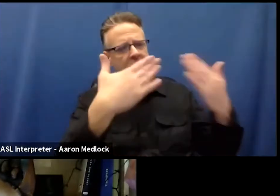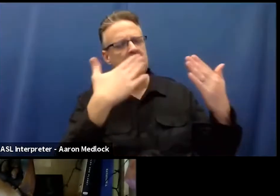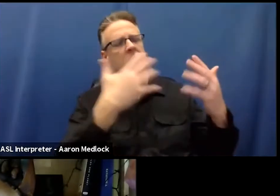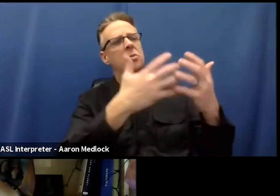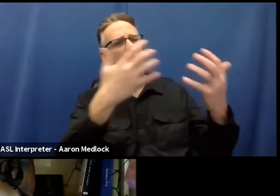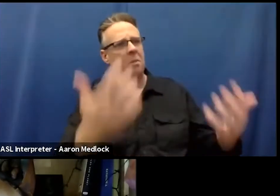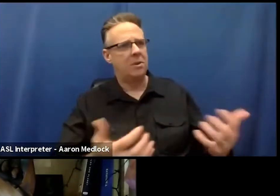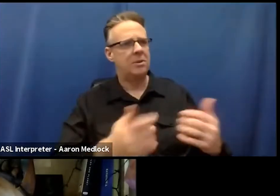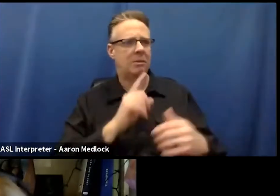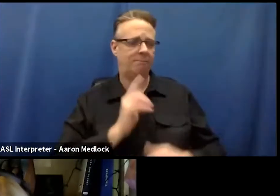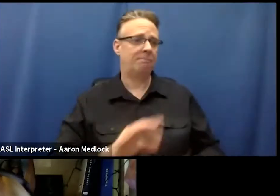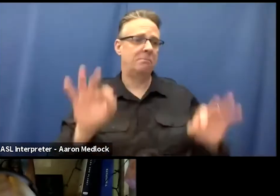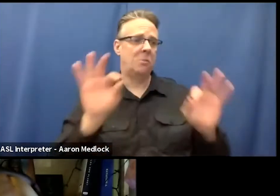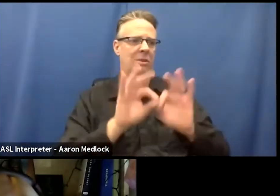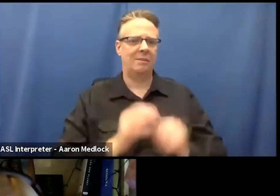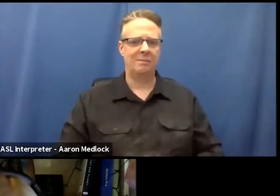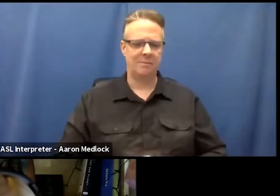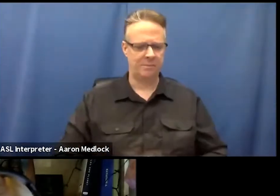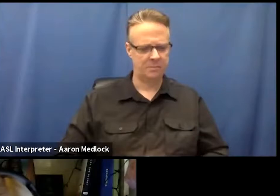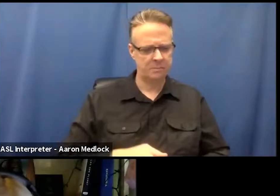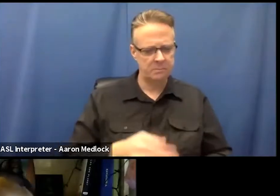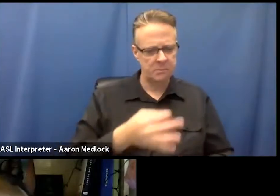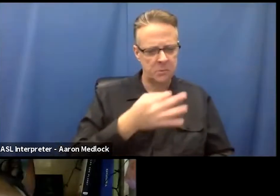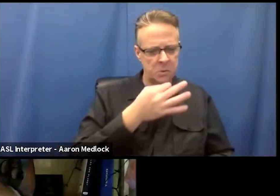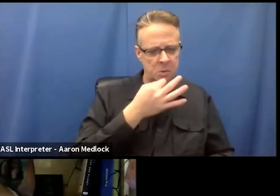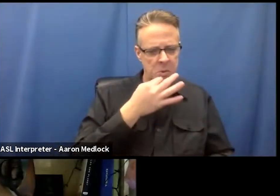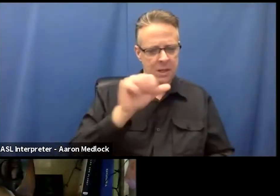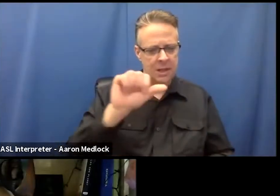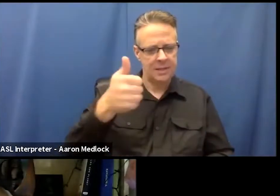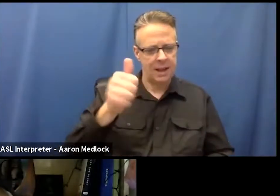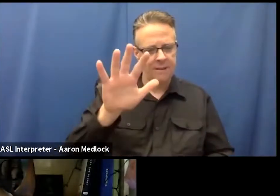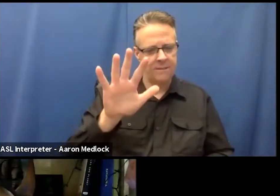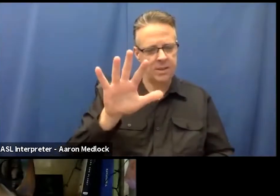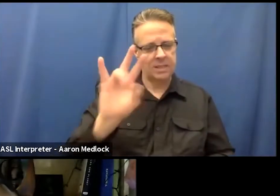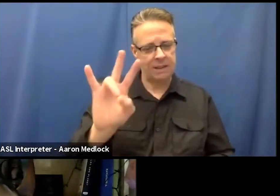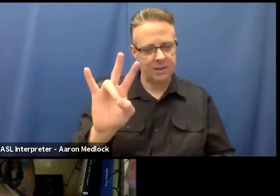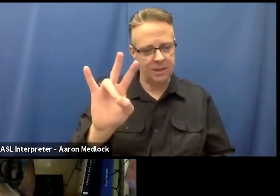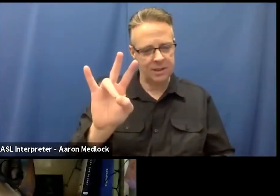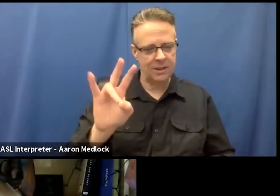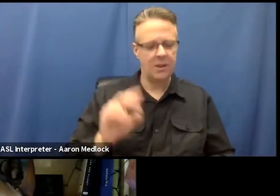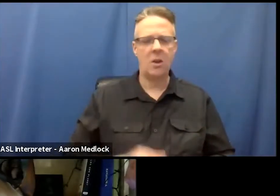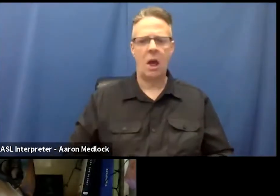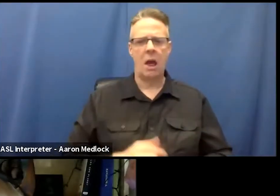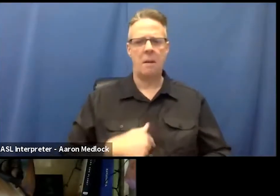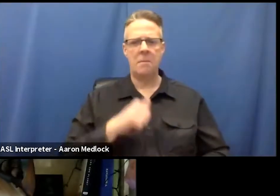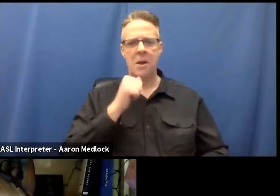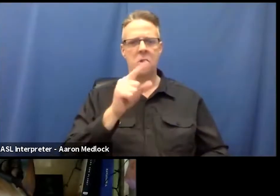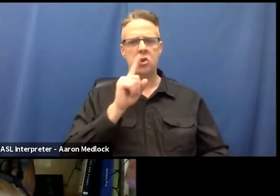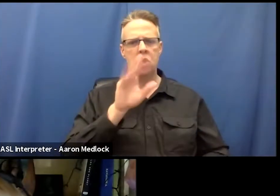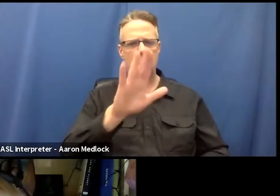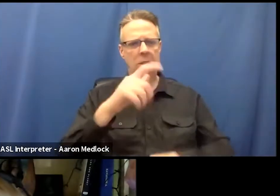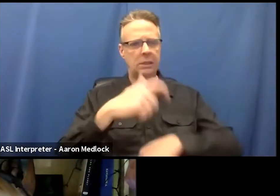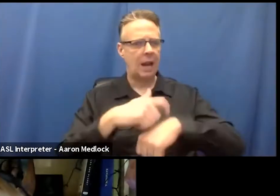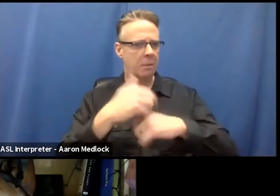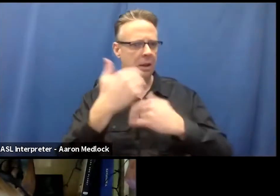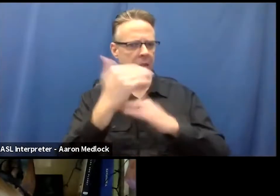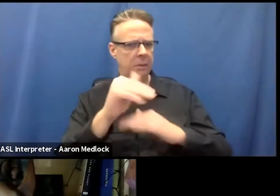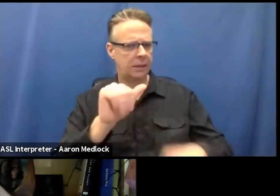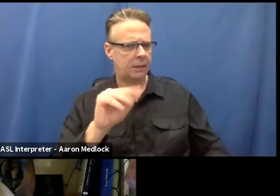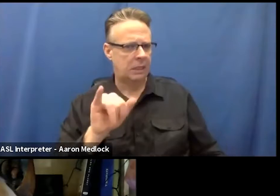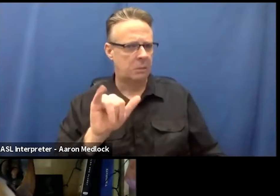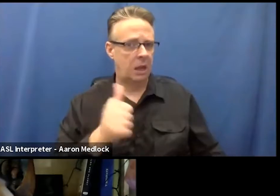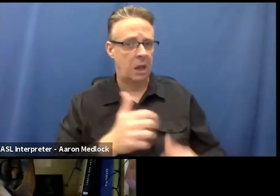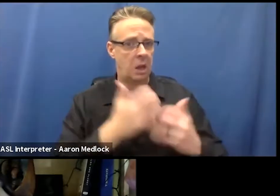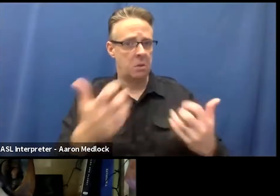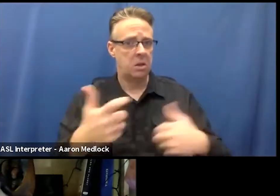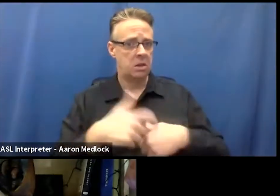important. It's almost 10:57, or it's almost to the hour. I wasn't sure what your time was, Amy, and how much time